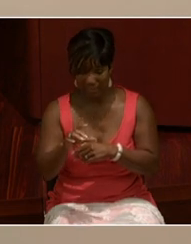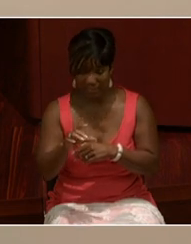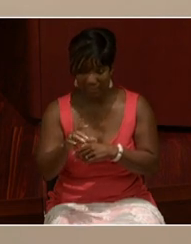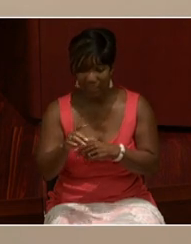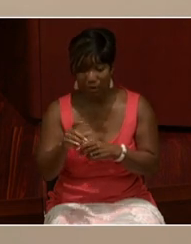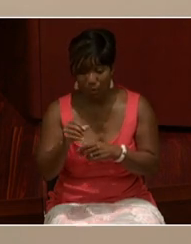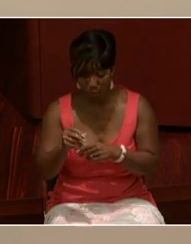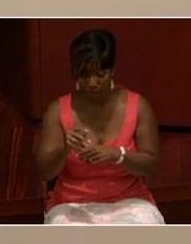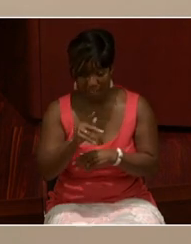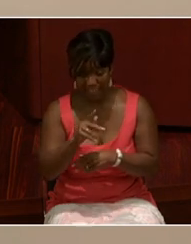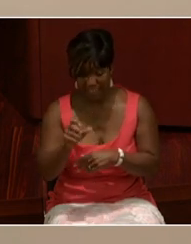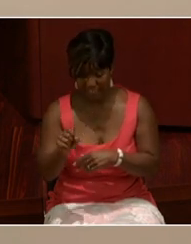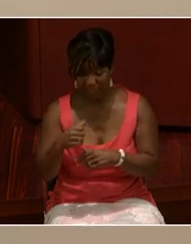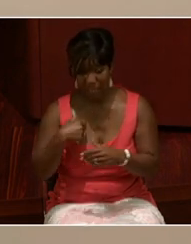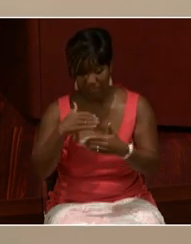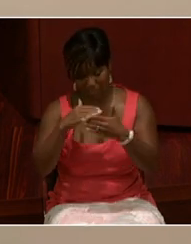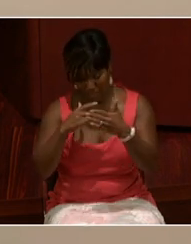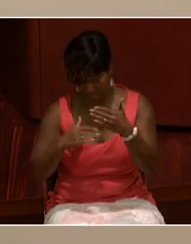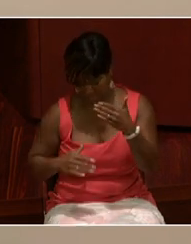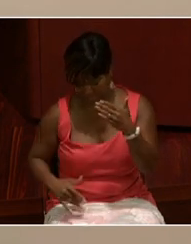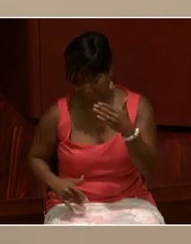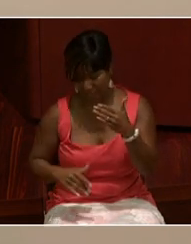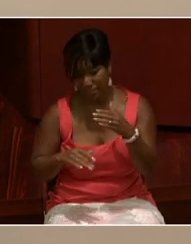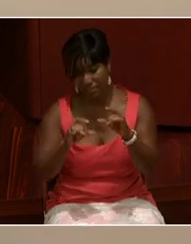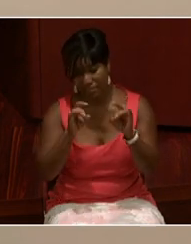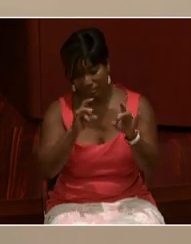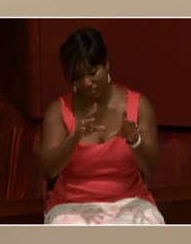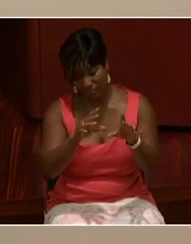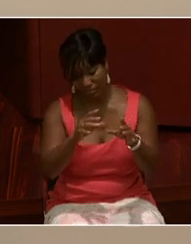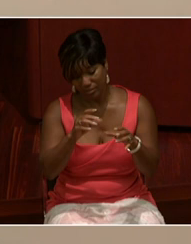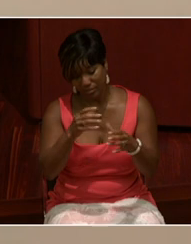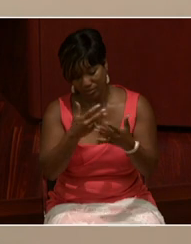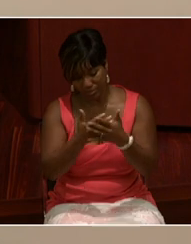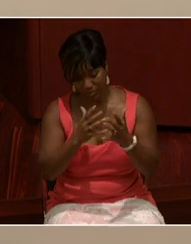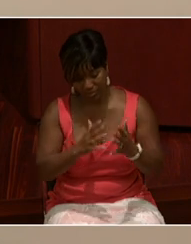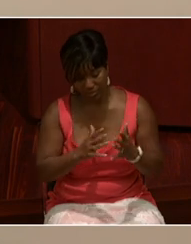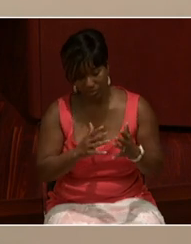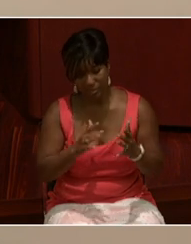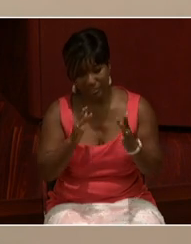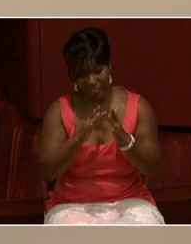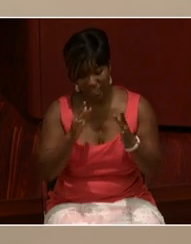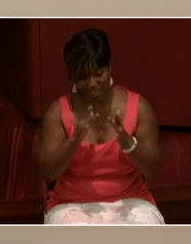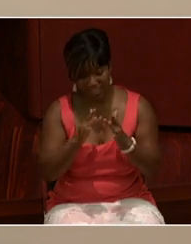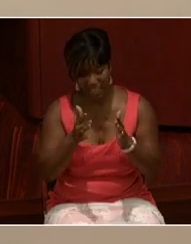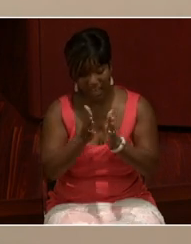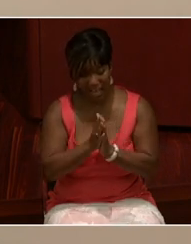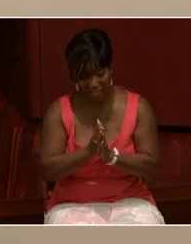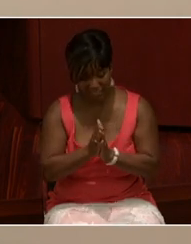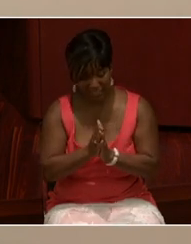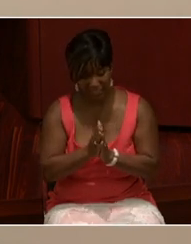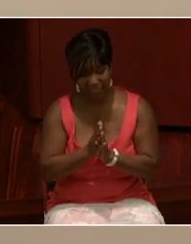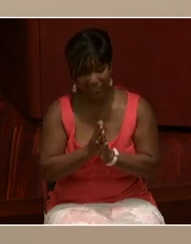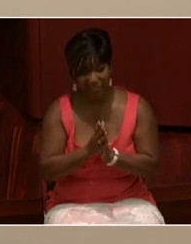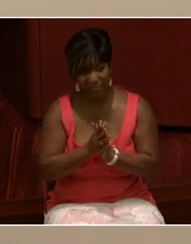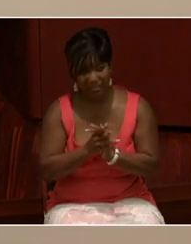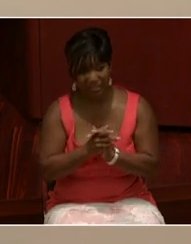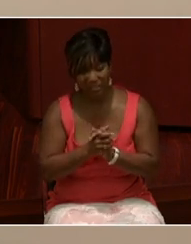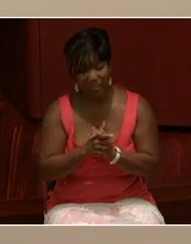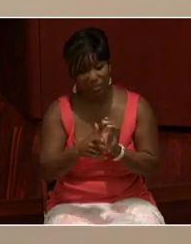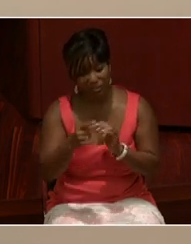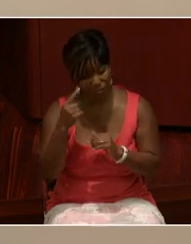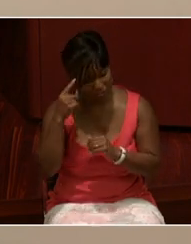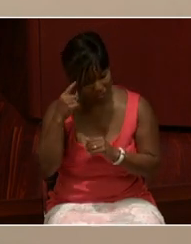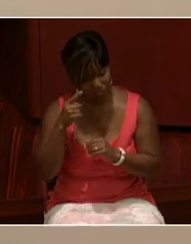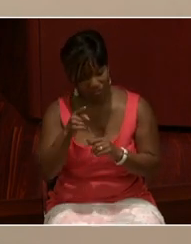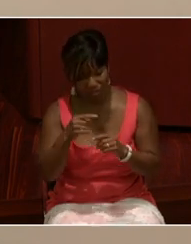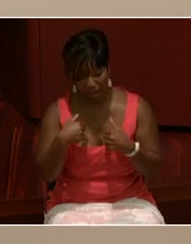of Kansas City, we have a listing of the notorious offenders, too. So feel free to contact and ask if you think you may